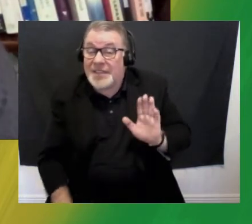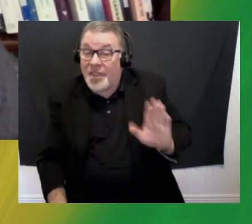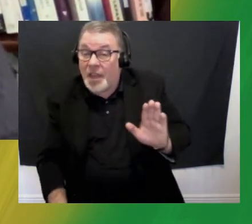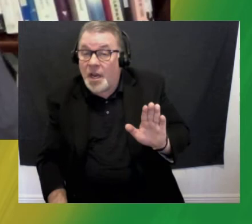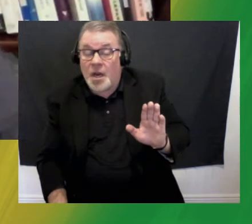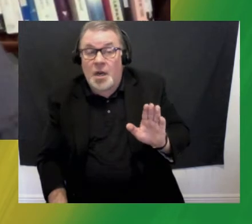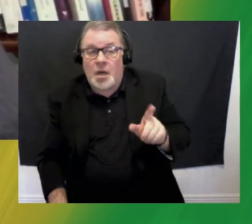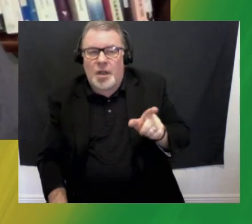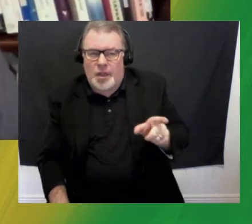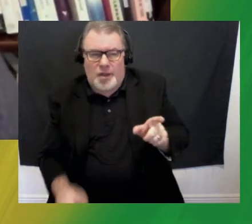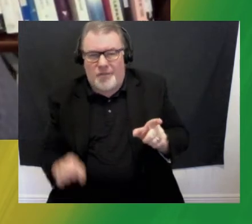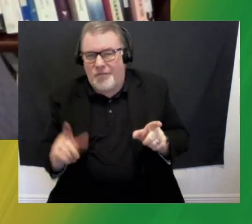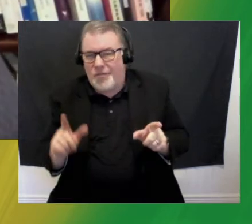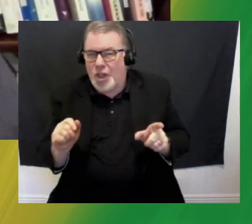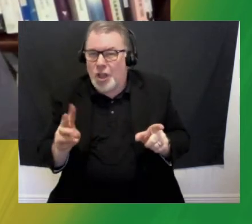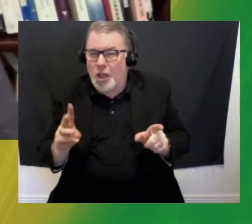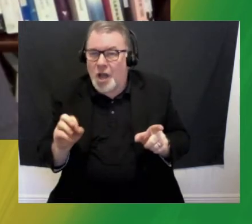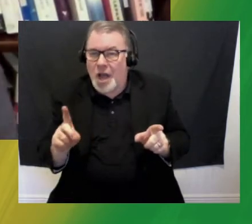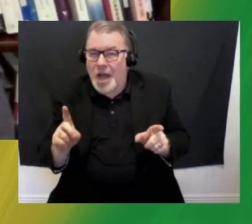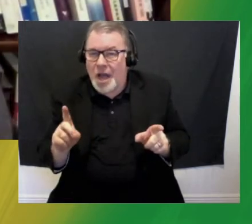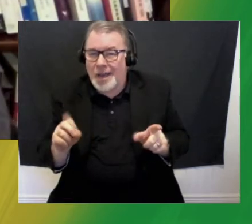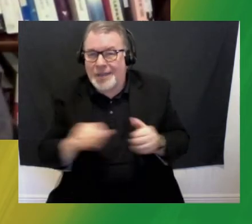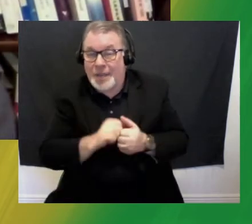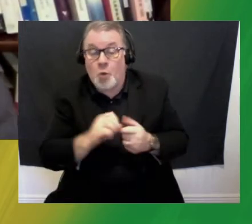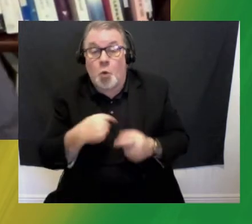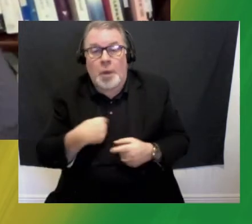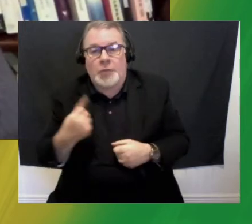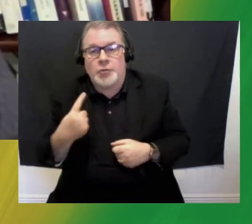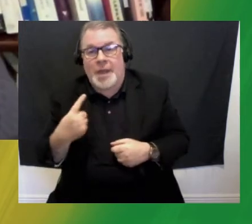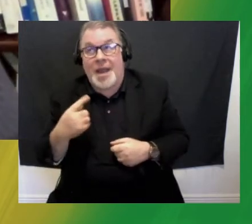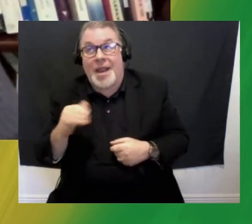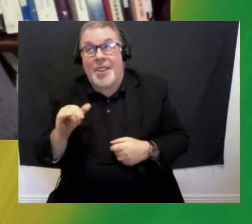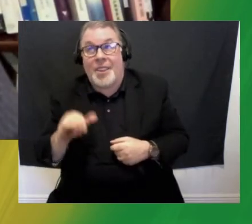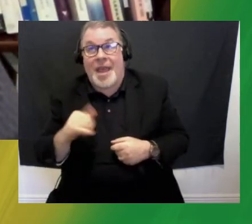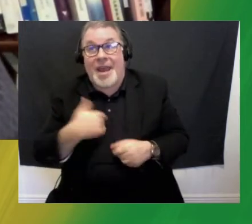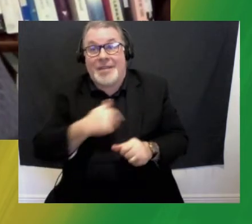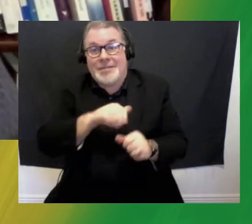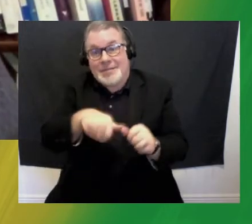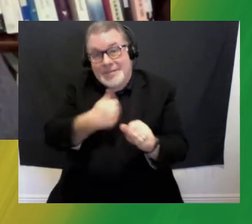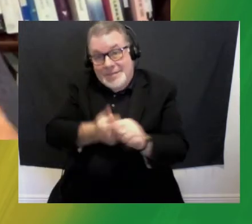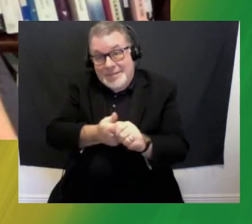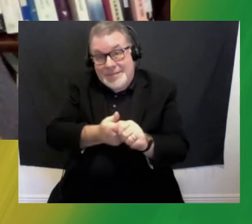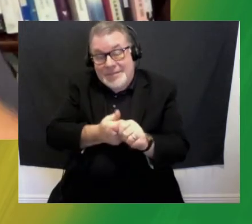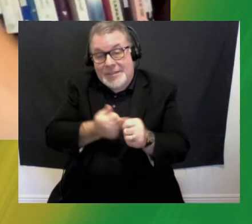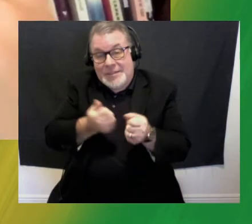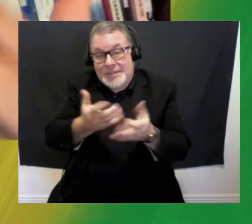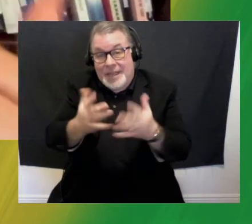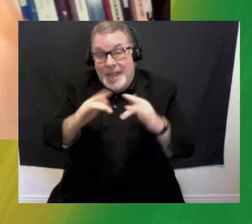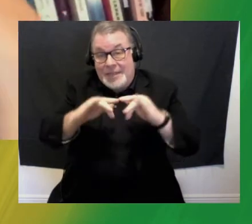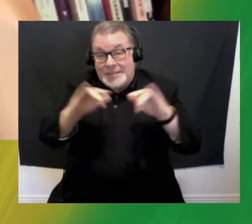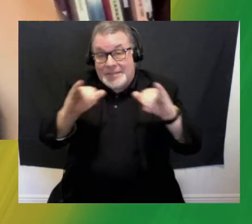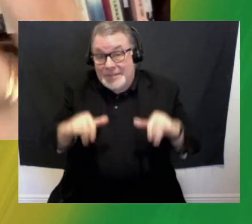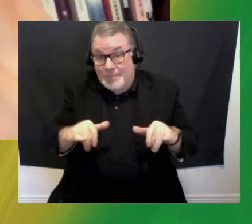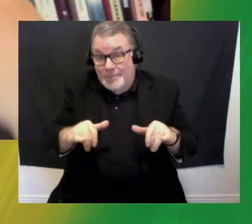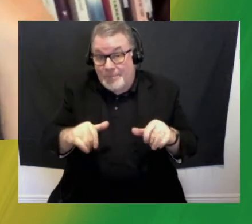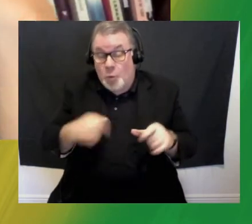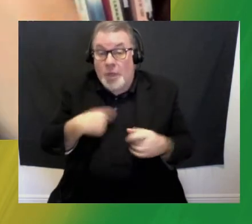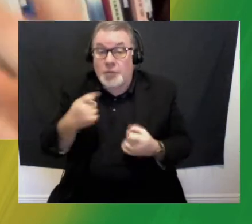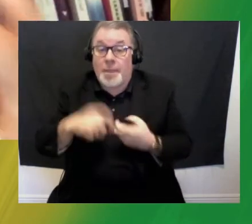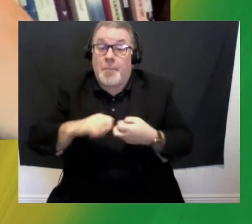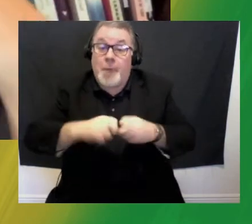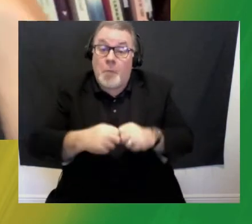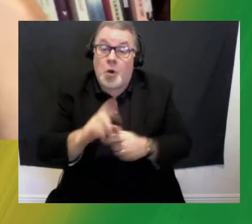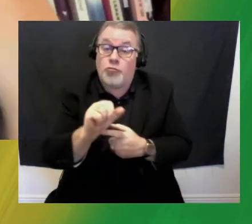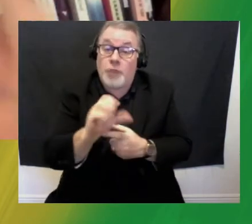and damaged? Or do we understand that as having a systemic root, right? Do we understand that these problems like racism